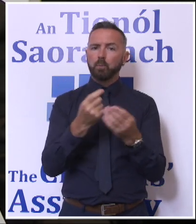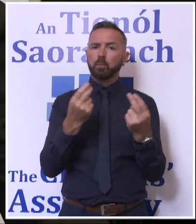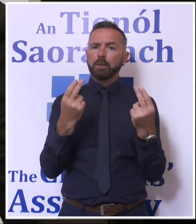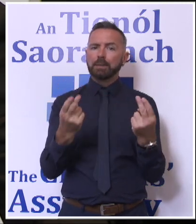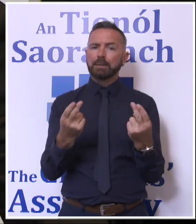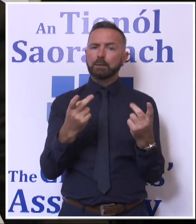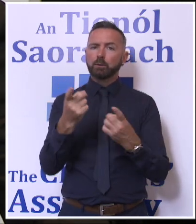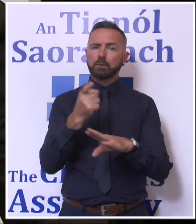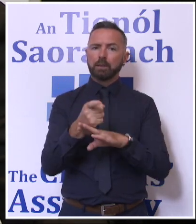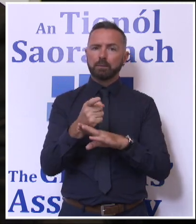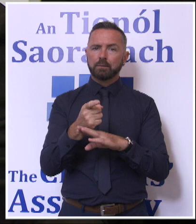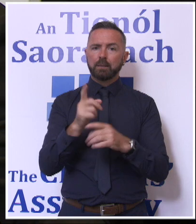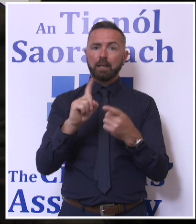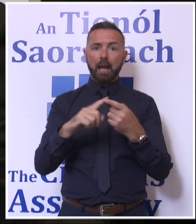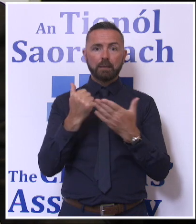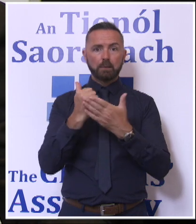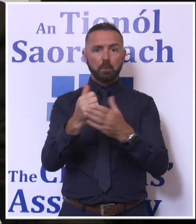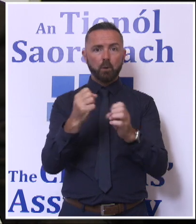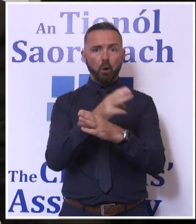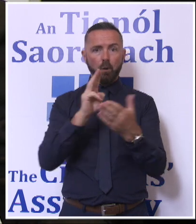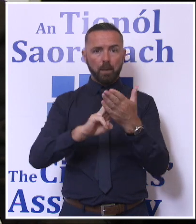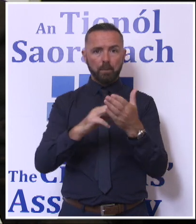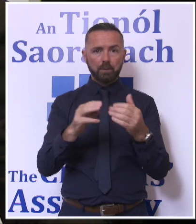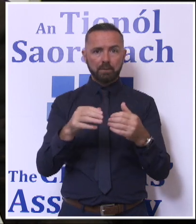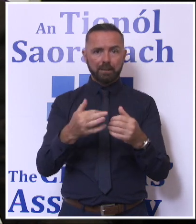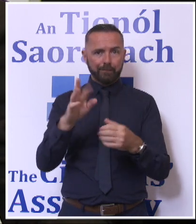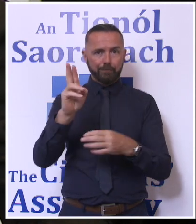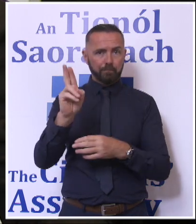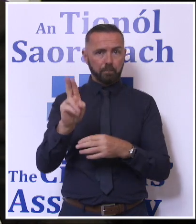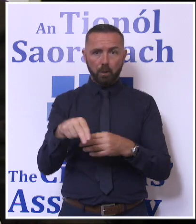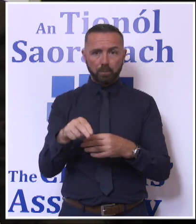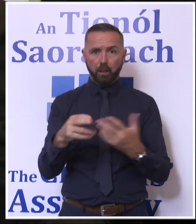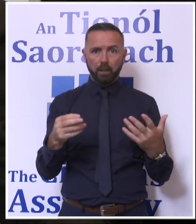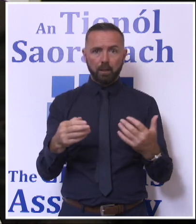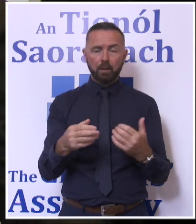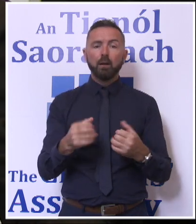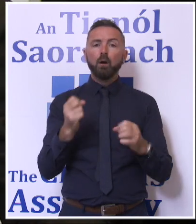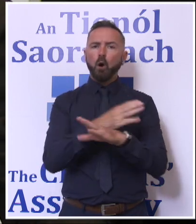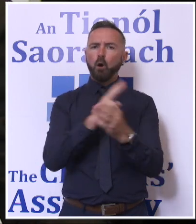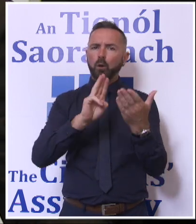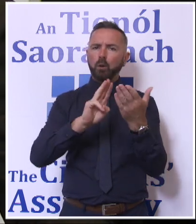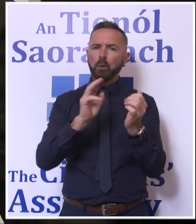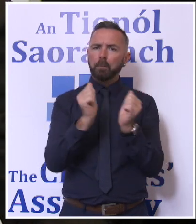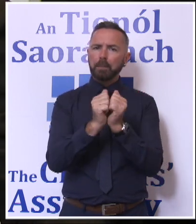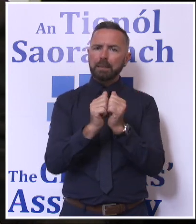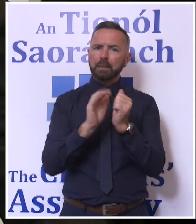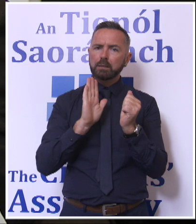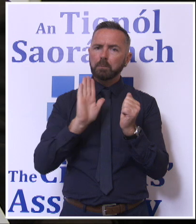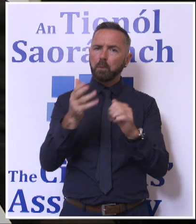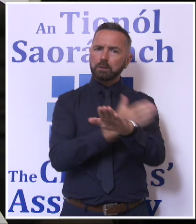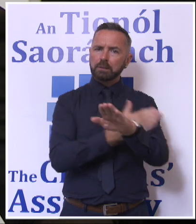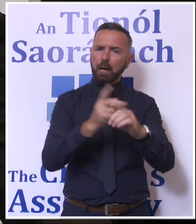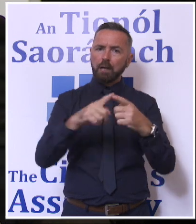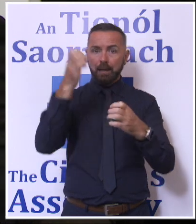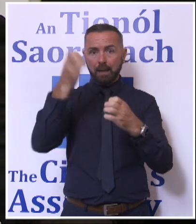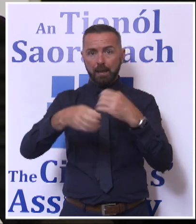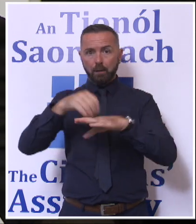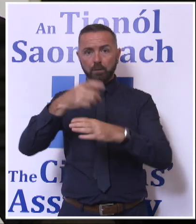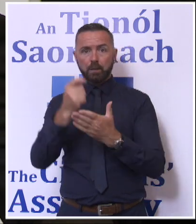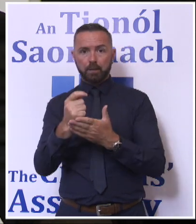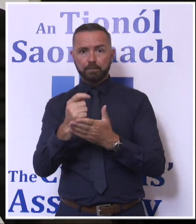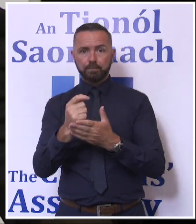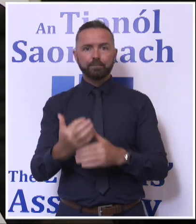public service by agreeing to take some of your time, your free time, to be with us here today and tomorrow to